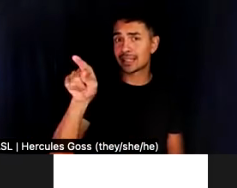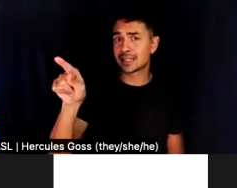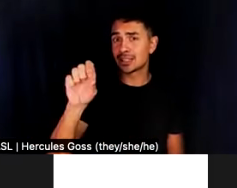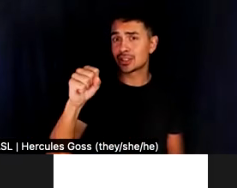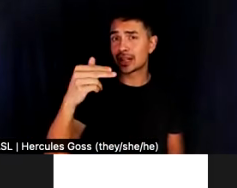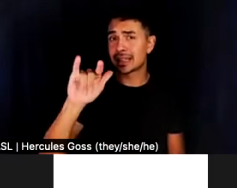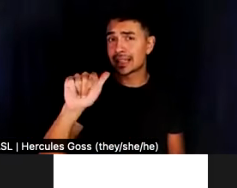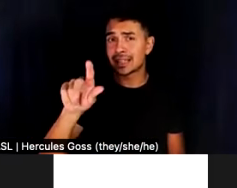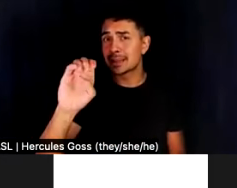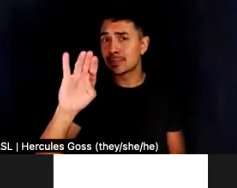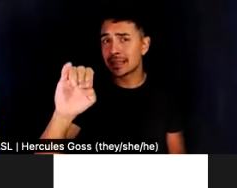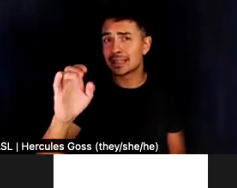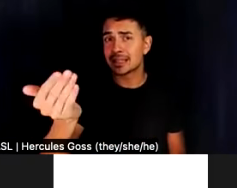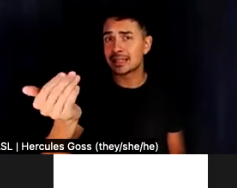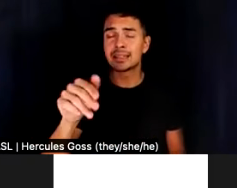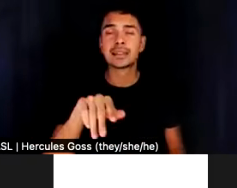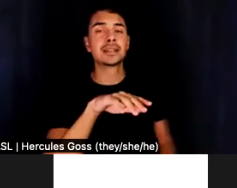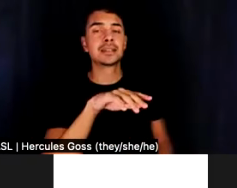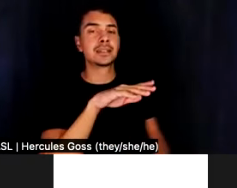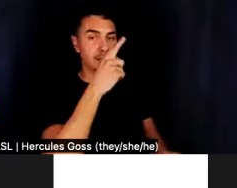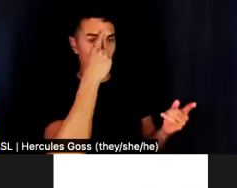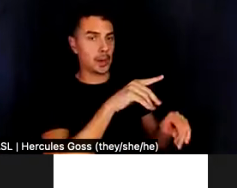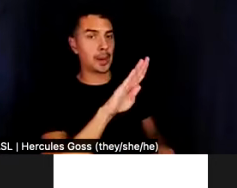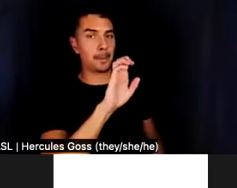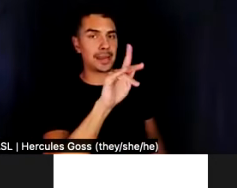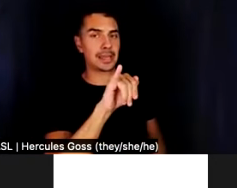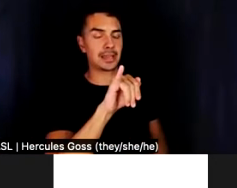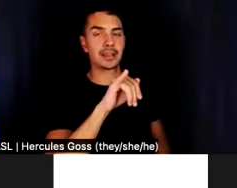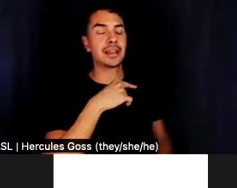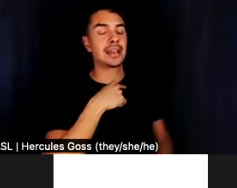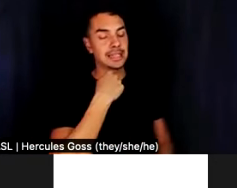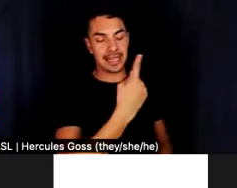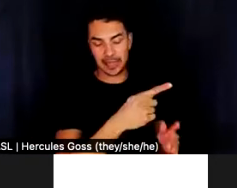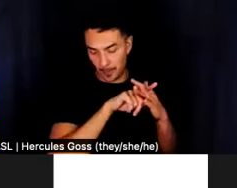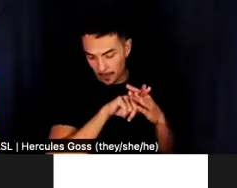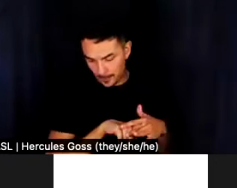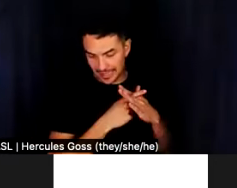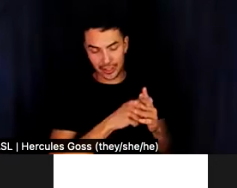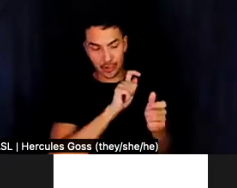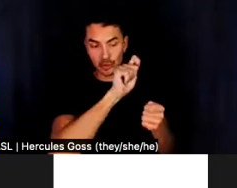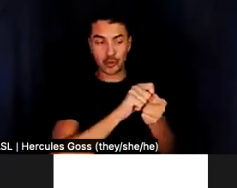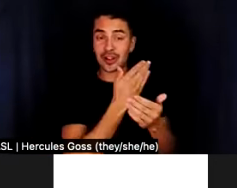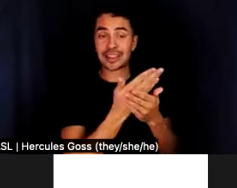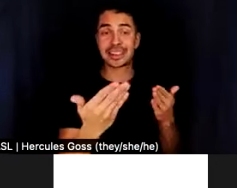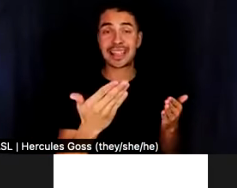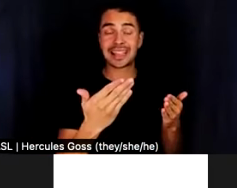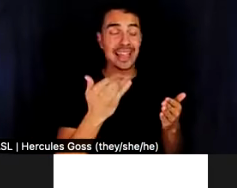I agree, Becky. I mean, you tell them in the very beginning that there's certain things that you have to